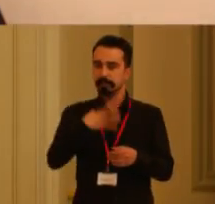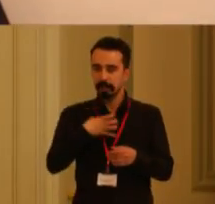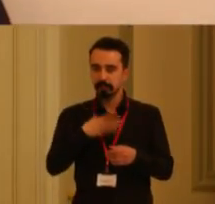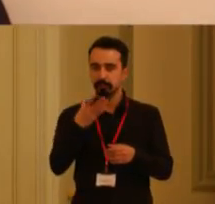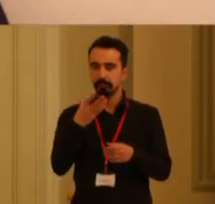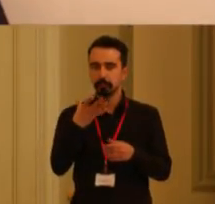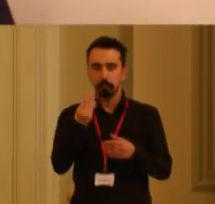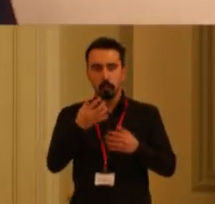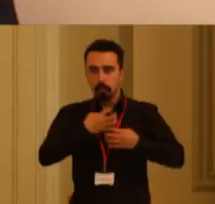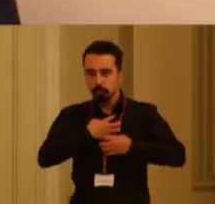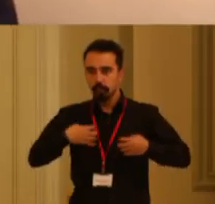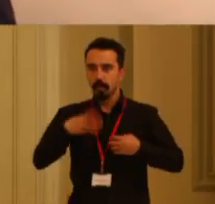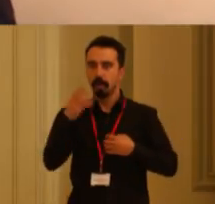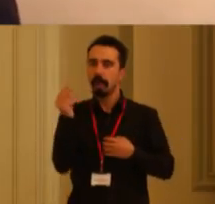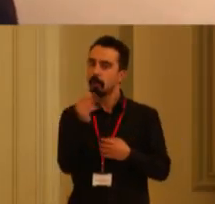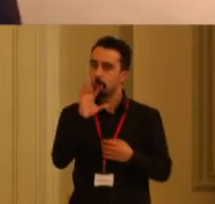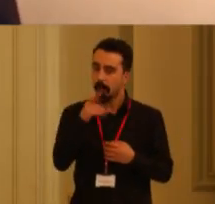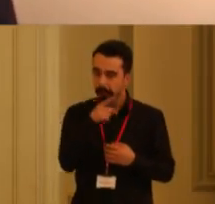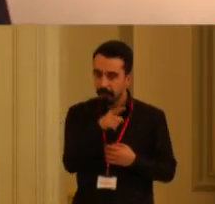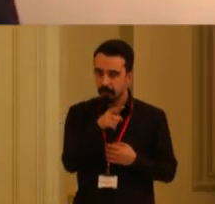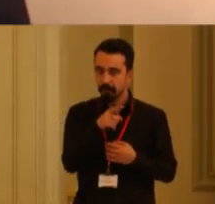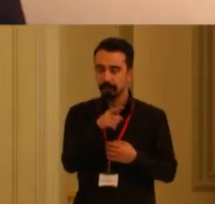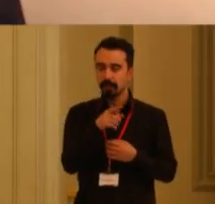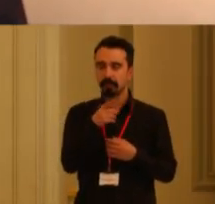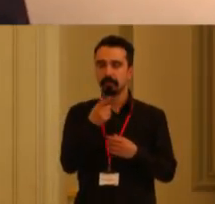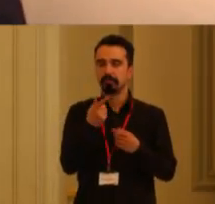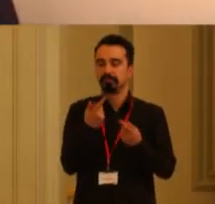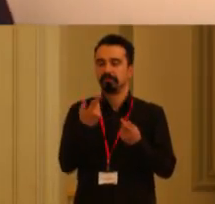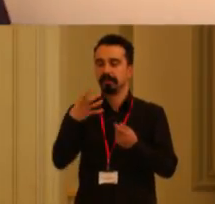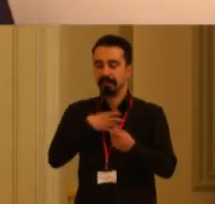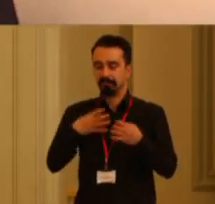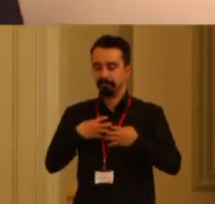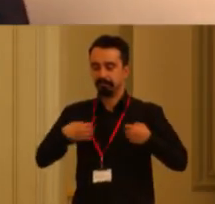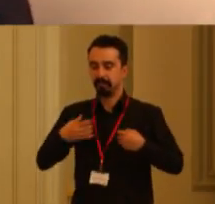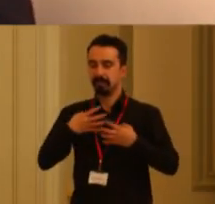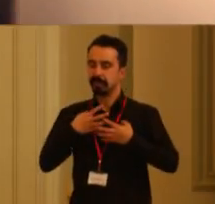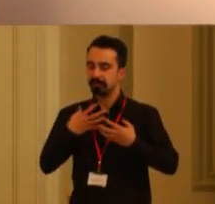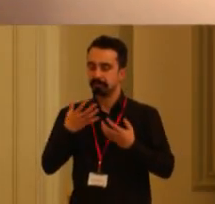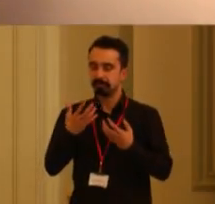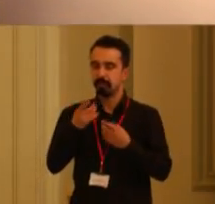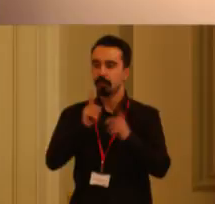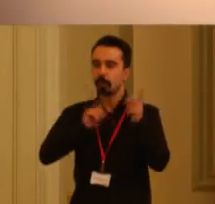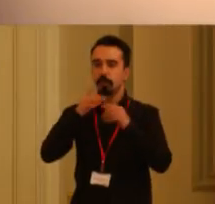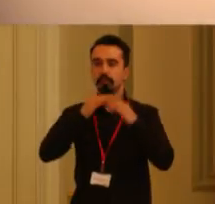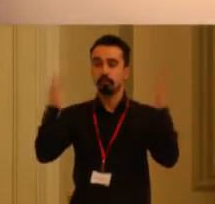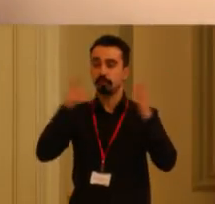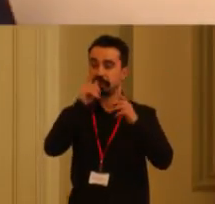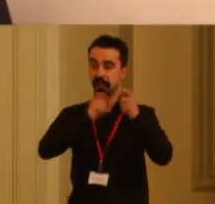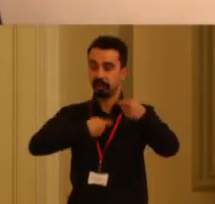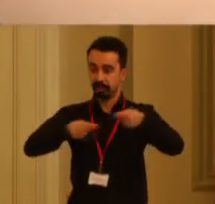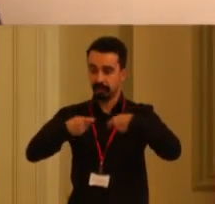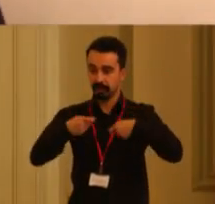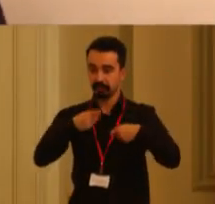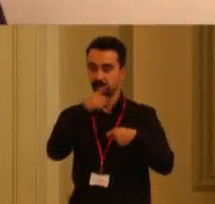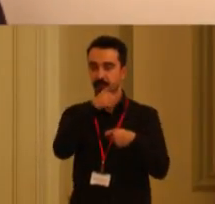that with new graduates. Maybe they become too self-confident, too obnoxious, and you can't even manage